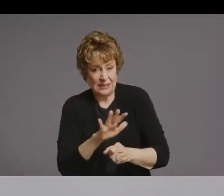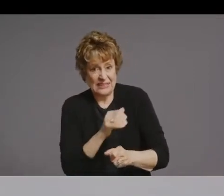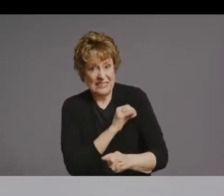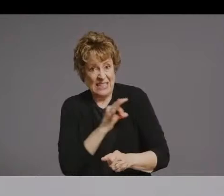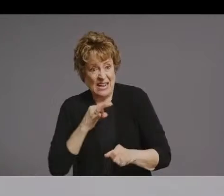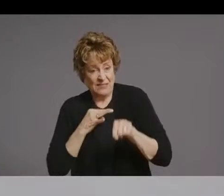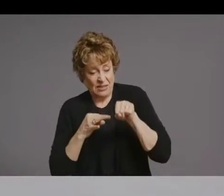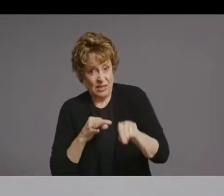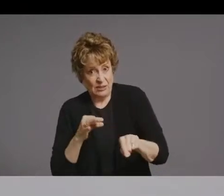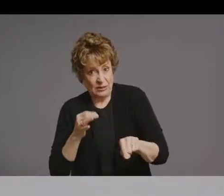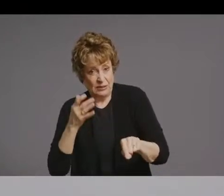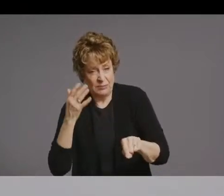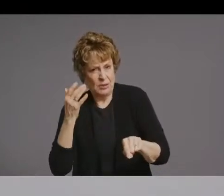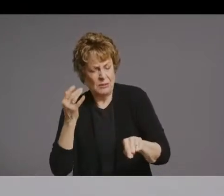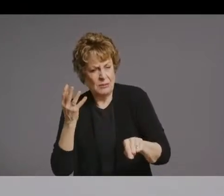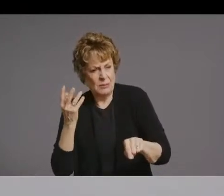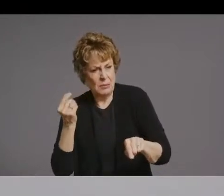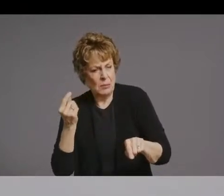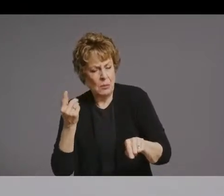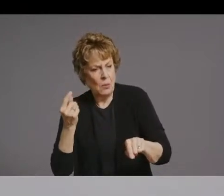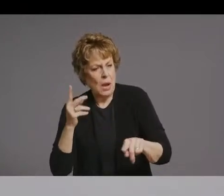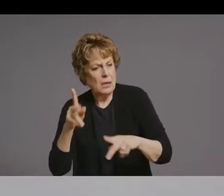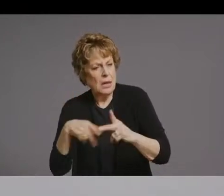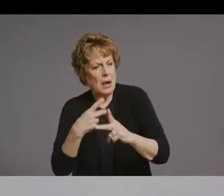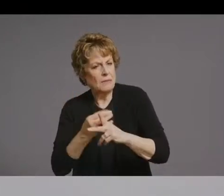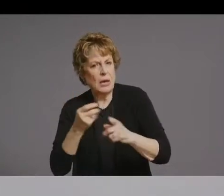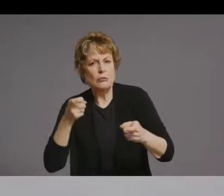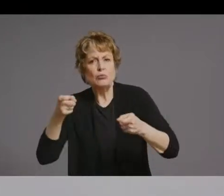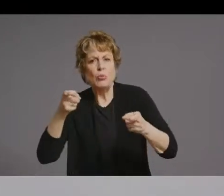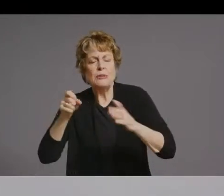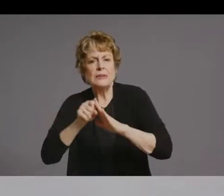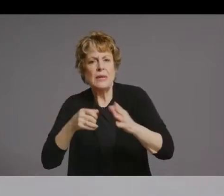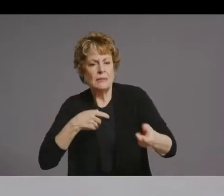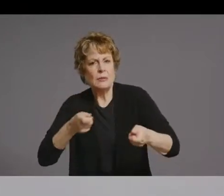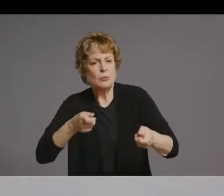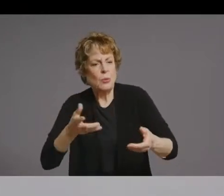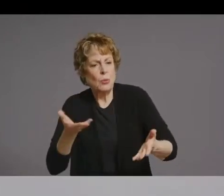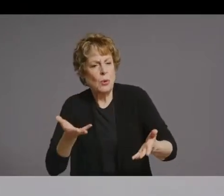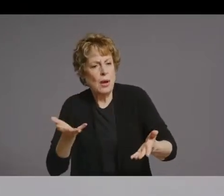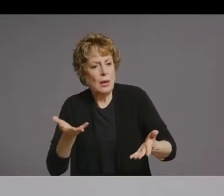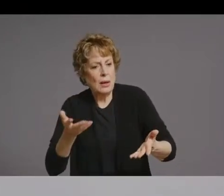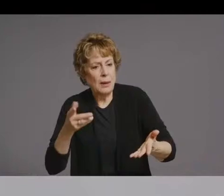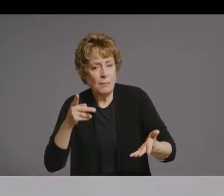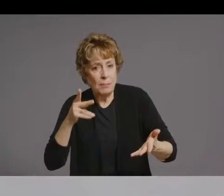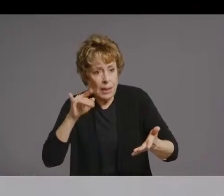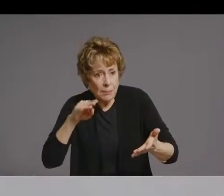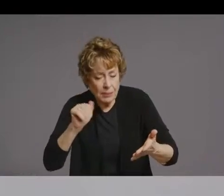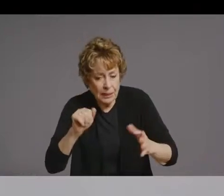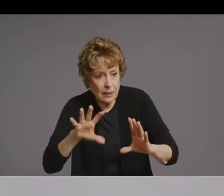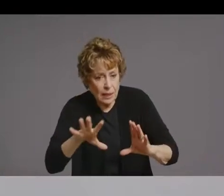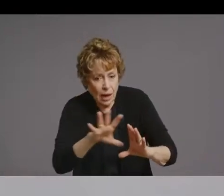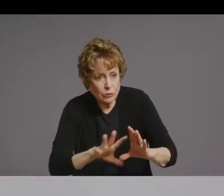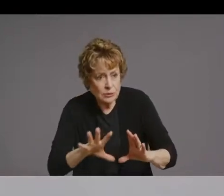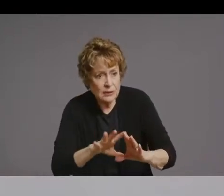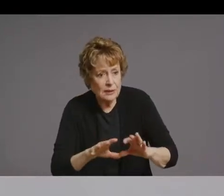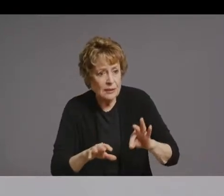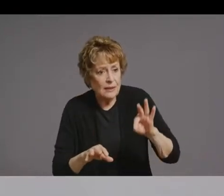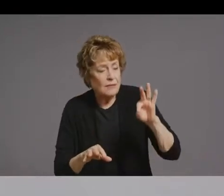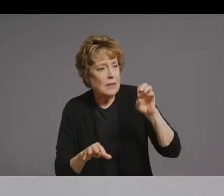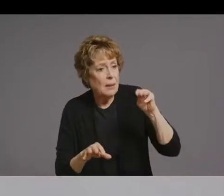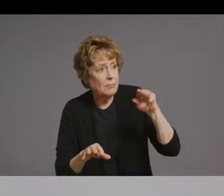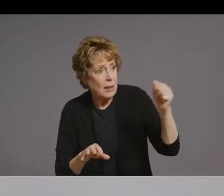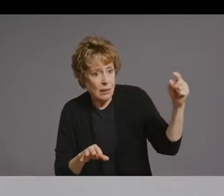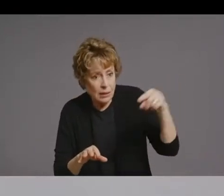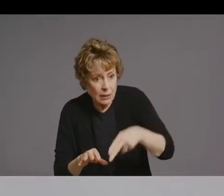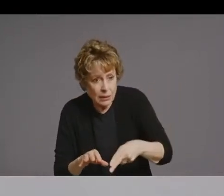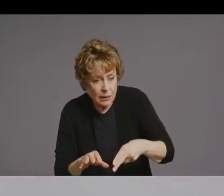this? What kind of controls would the state have? What kind of controls would FEMA or even Pima County have in staffing, in